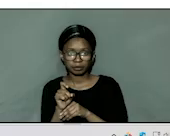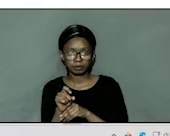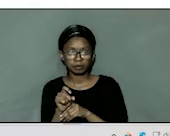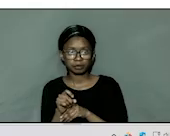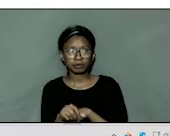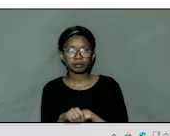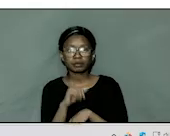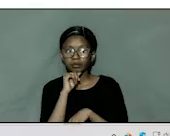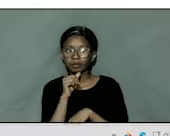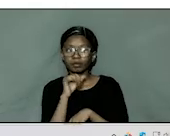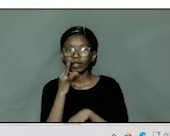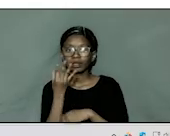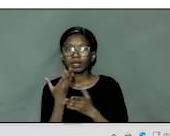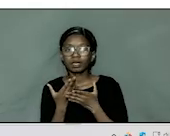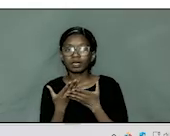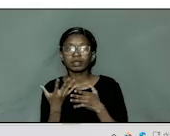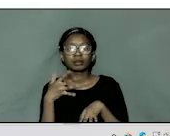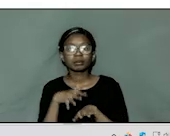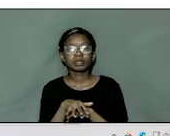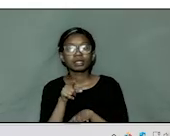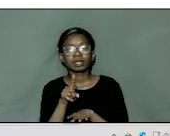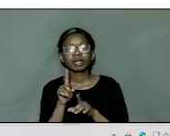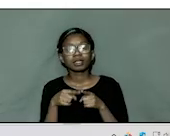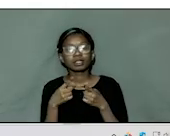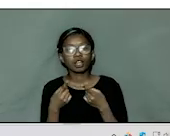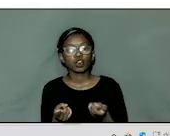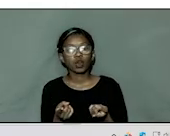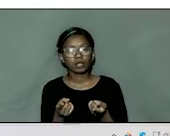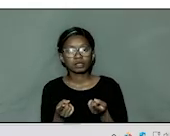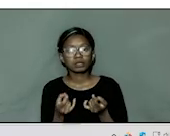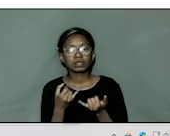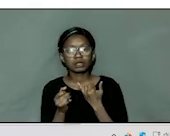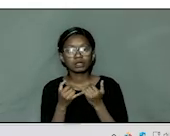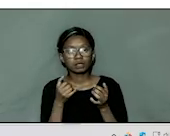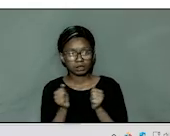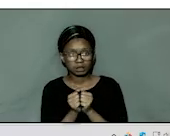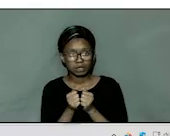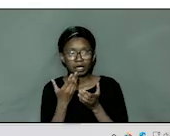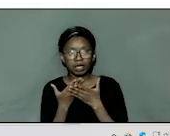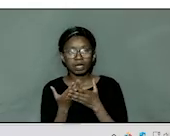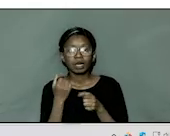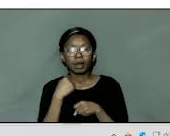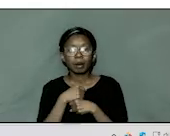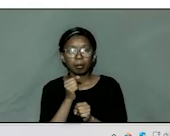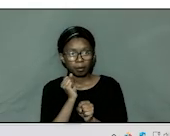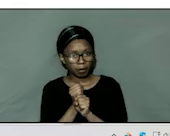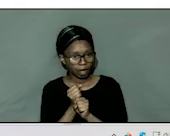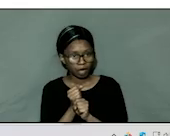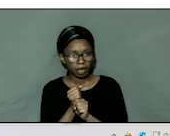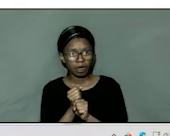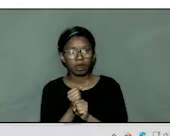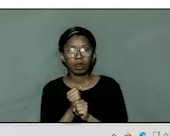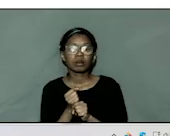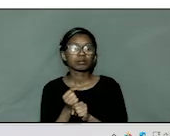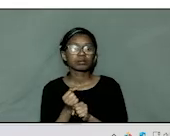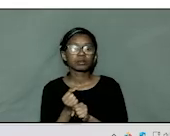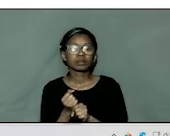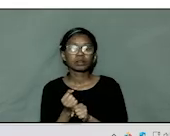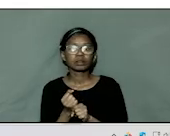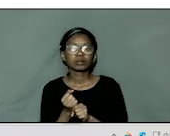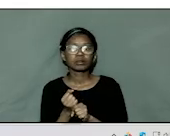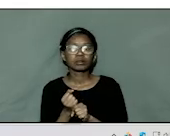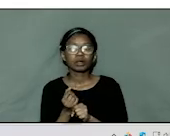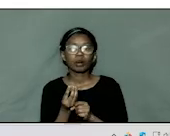three were to mix, they will not be able to interbreed to produce a fertile offspring. And then the three population are now different